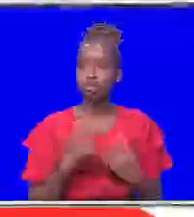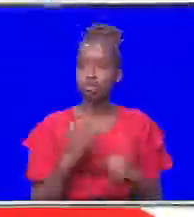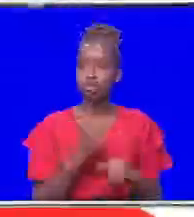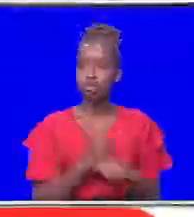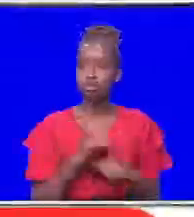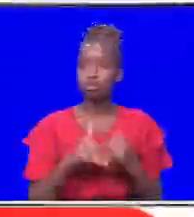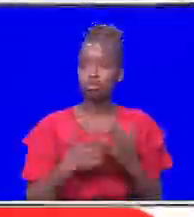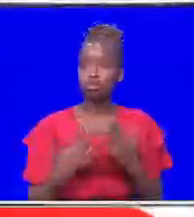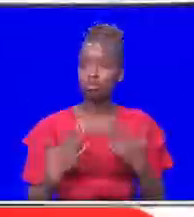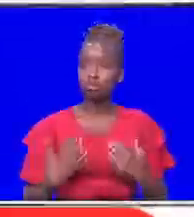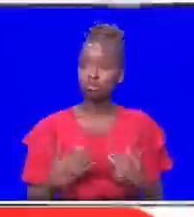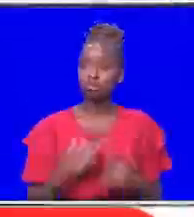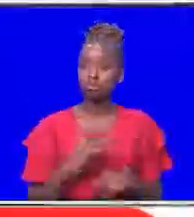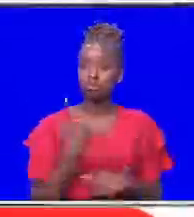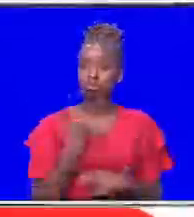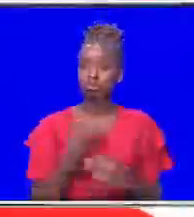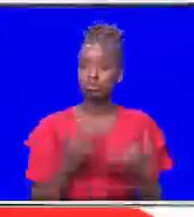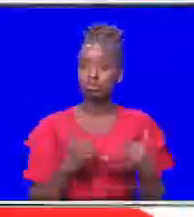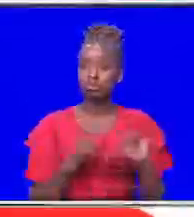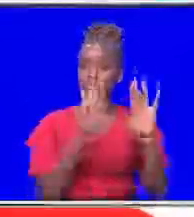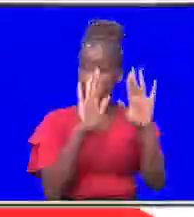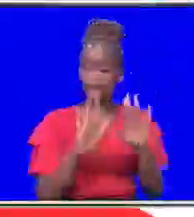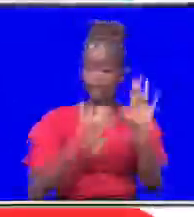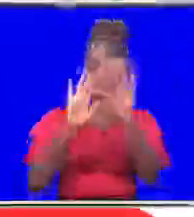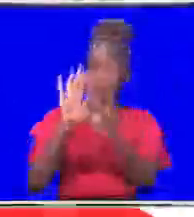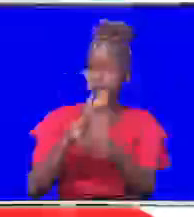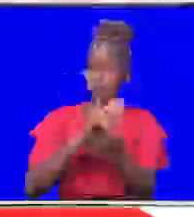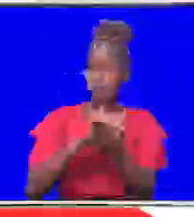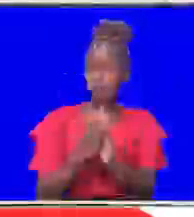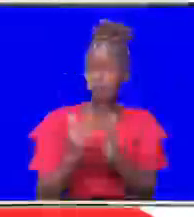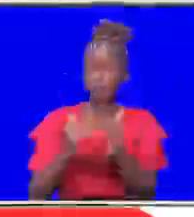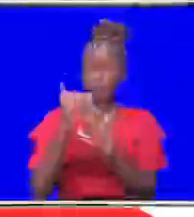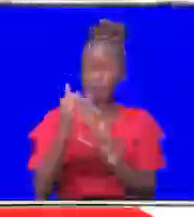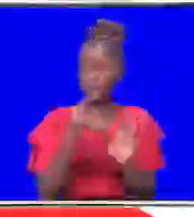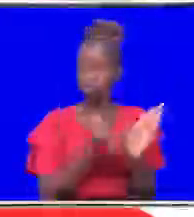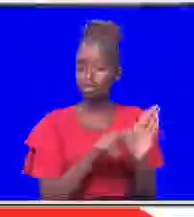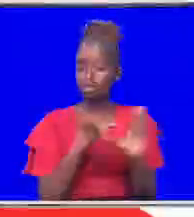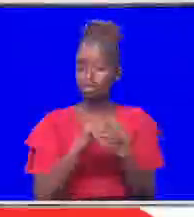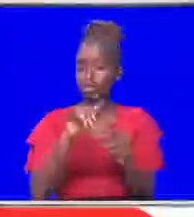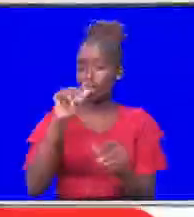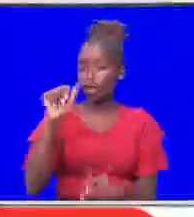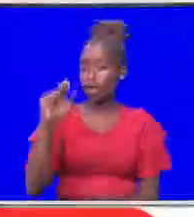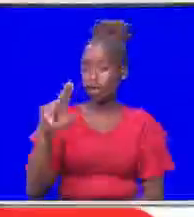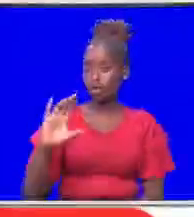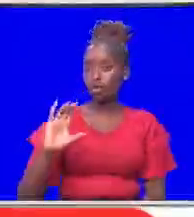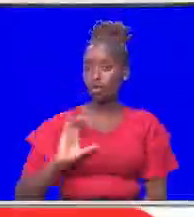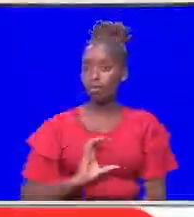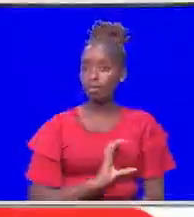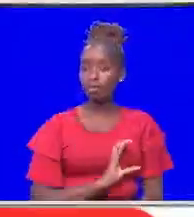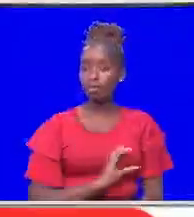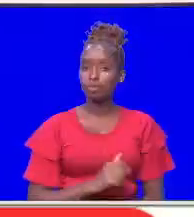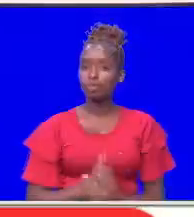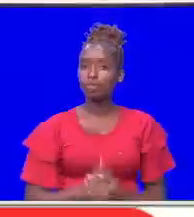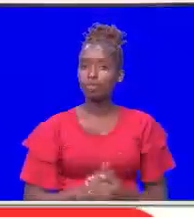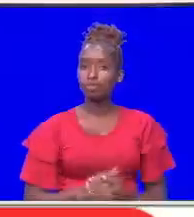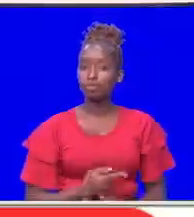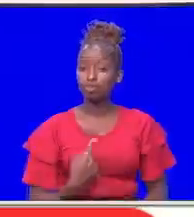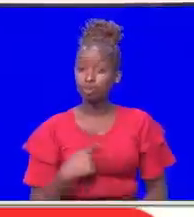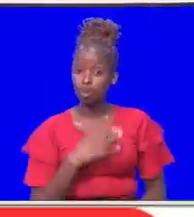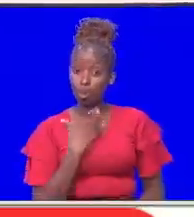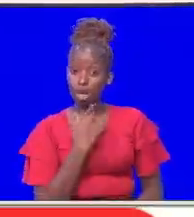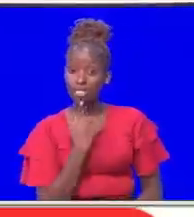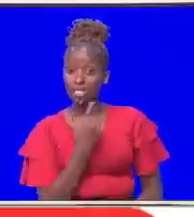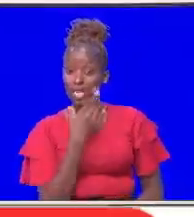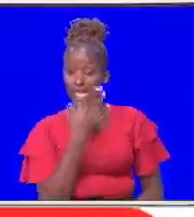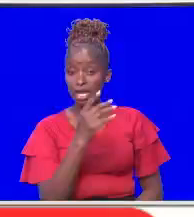is campaigning for his quest to become the next chair of the African Union Commission. I want to tell Raila Odinga, please be